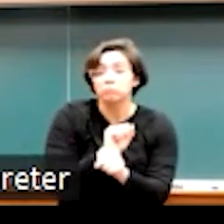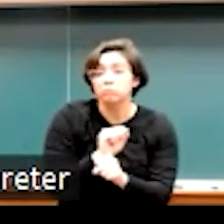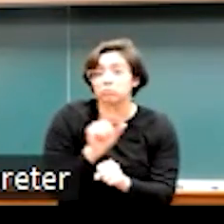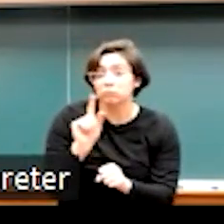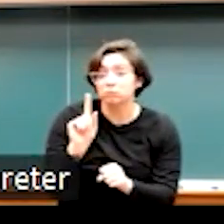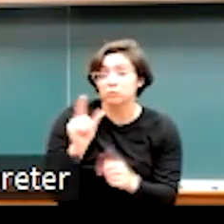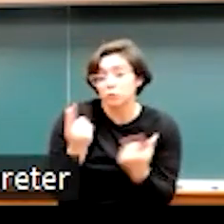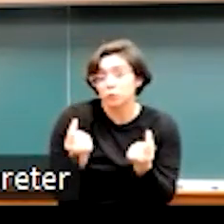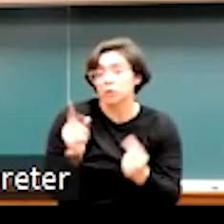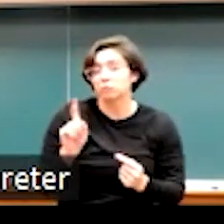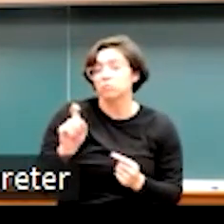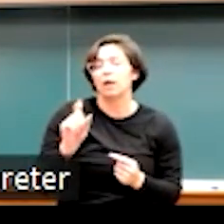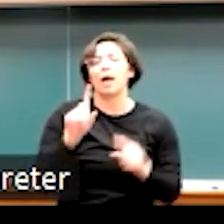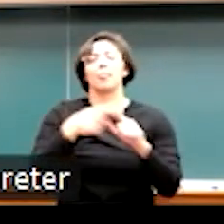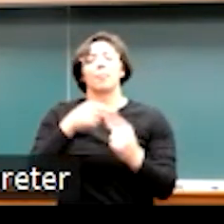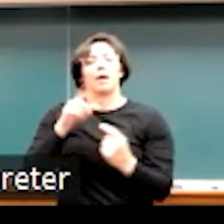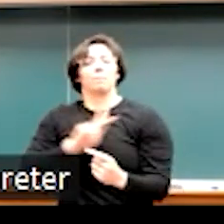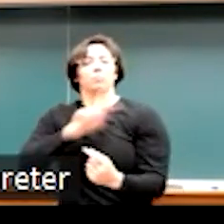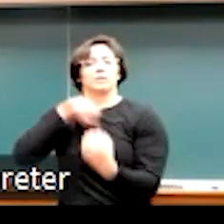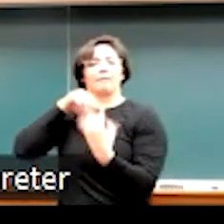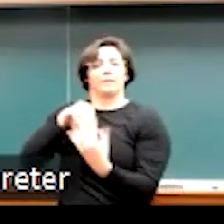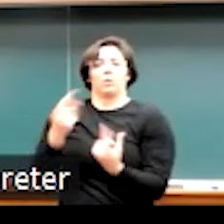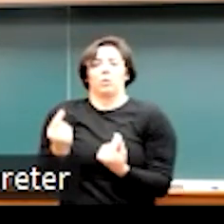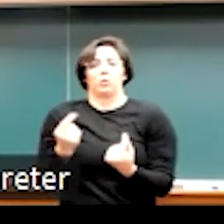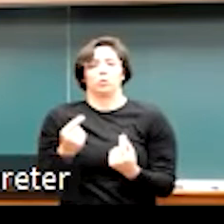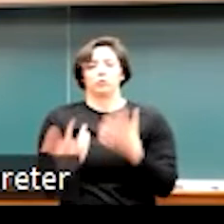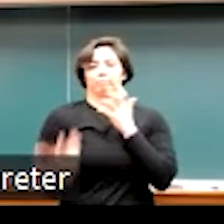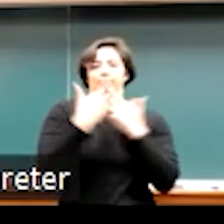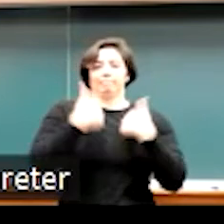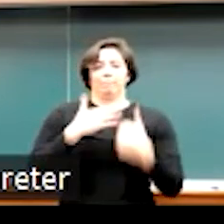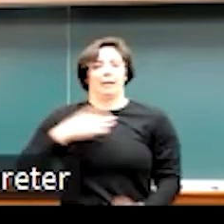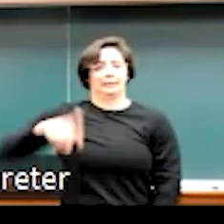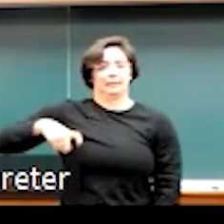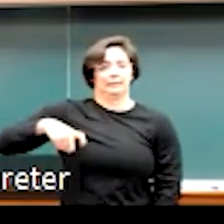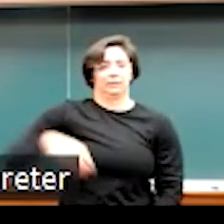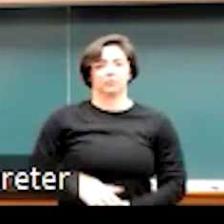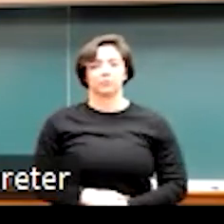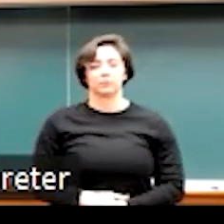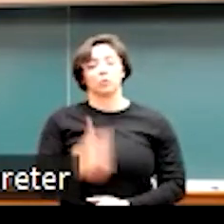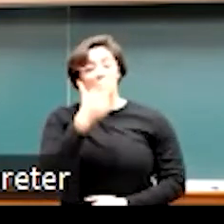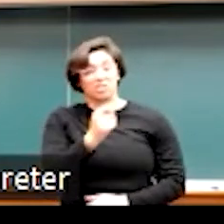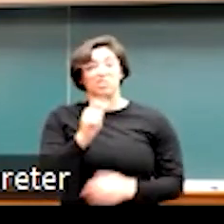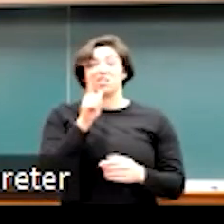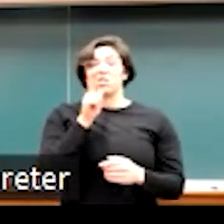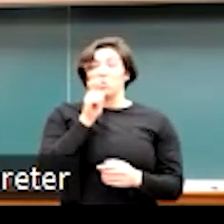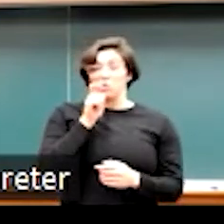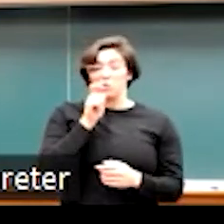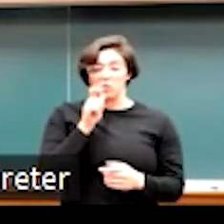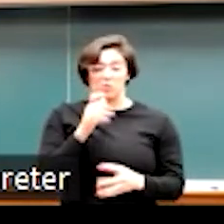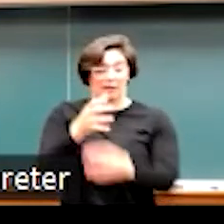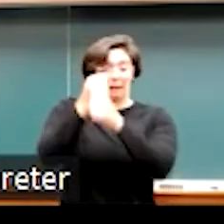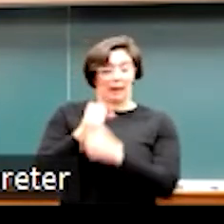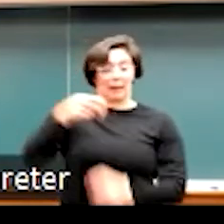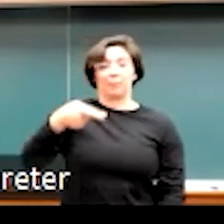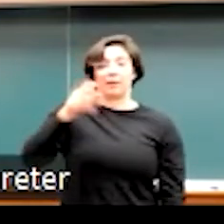doing? And then personalized feedback. So this one's interesting in that people who take a PFI, or even if